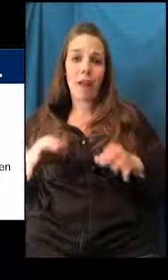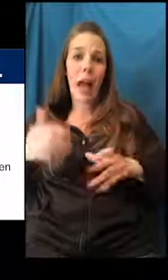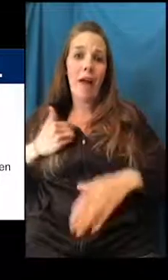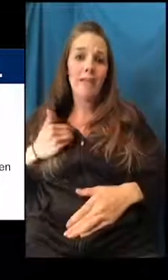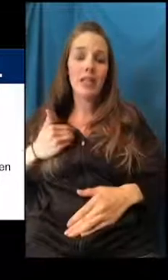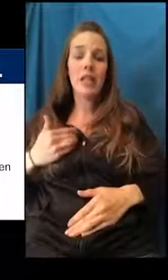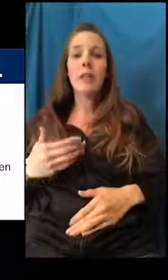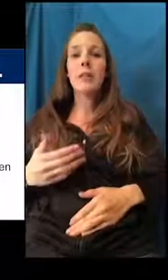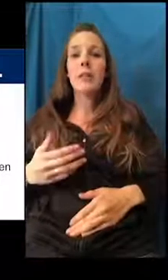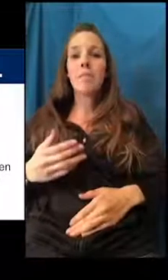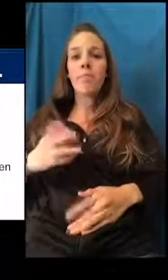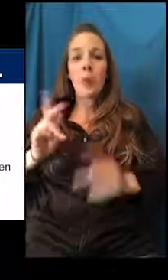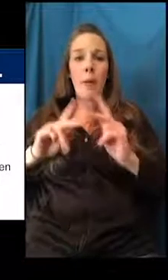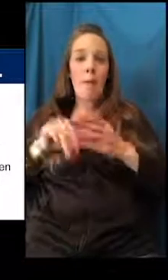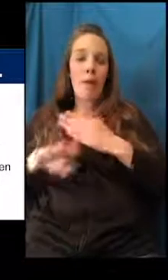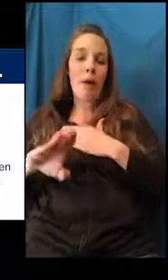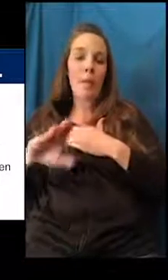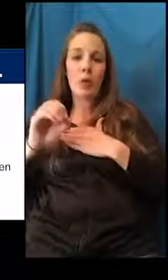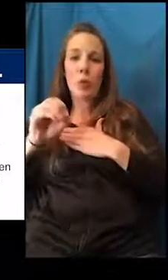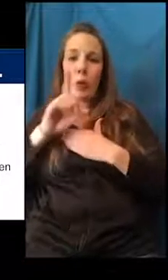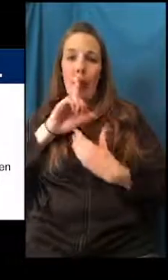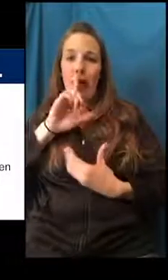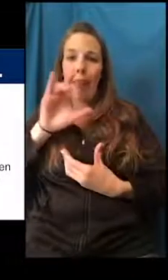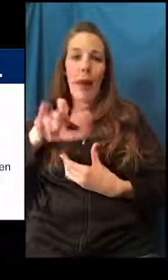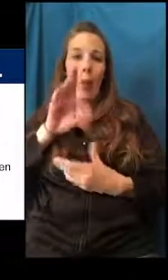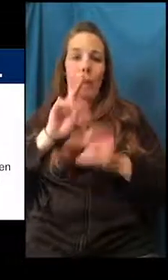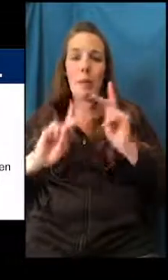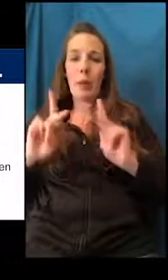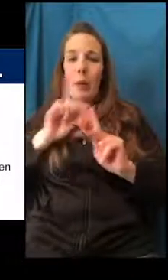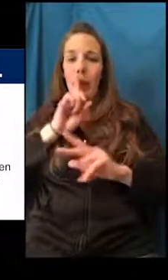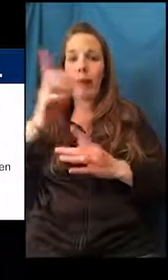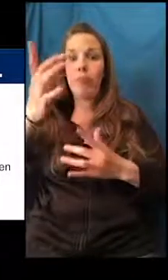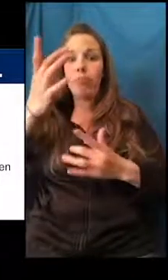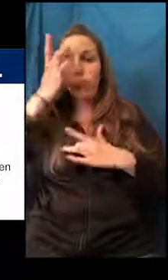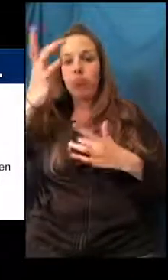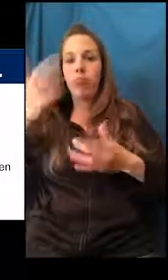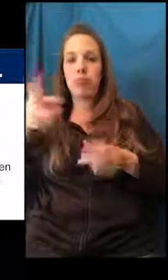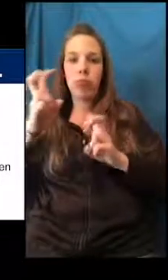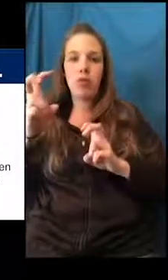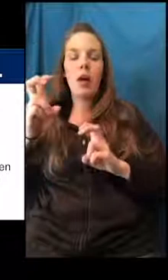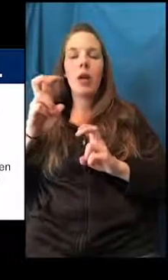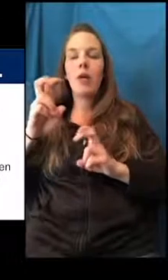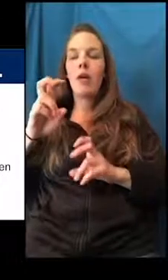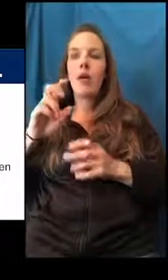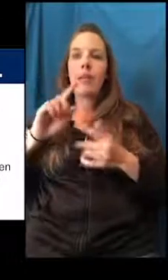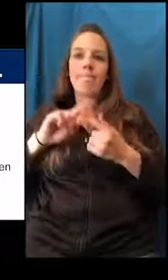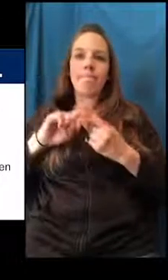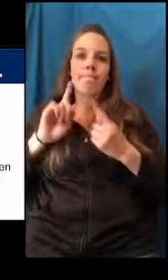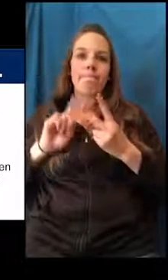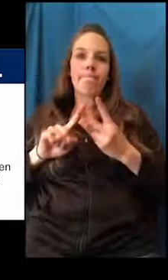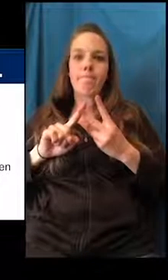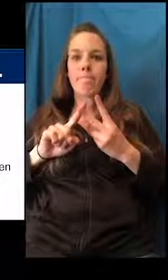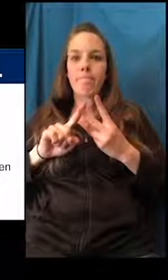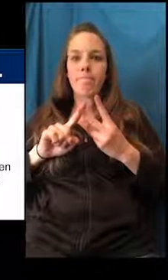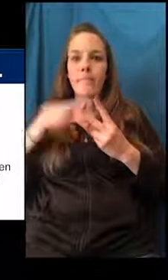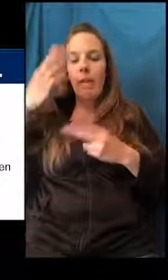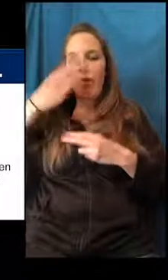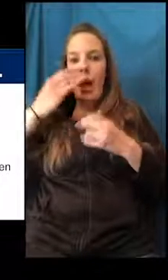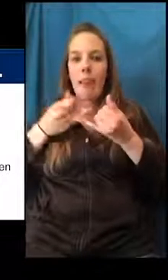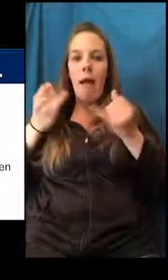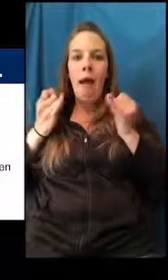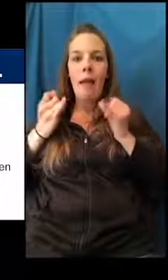when people come in. So really that's going to be people that are really sick. It's going to be frontline